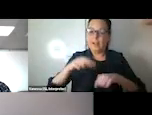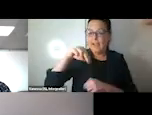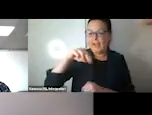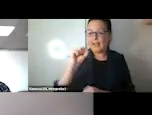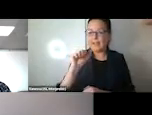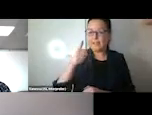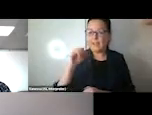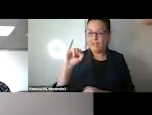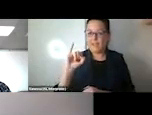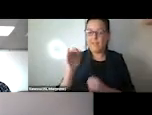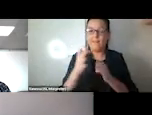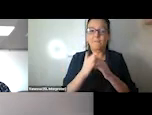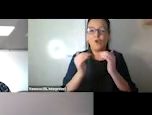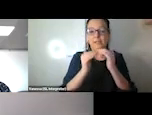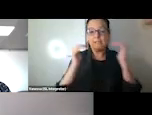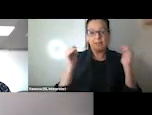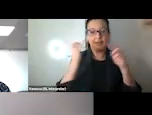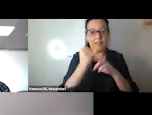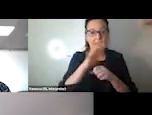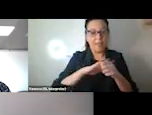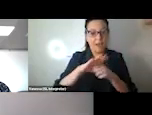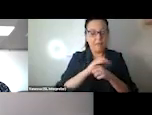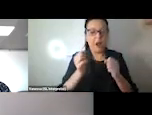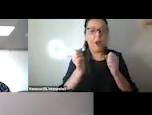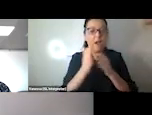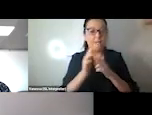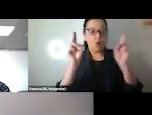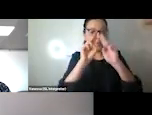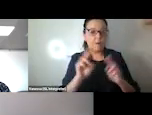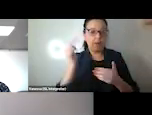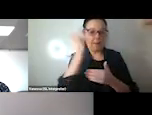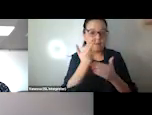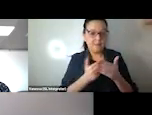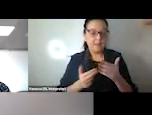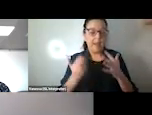the area of universal design, accessibility, and usability.